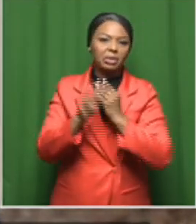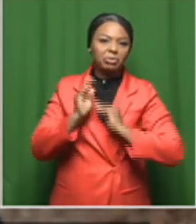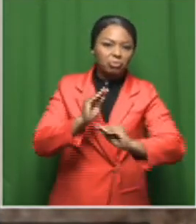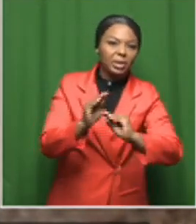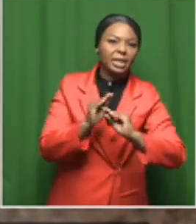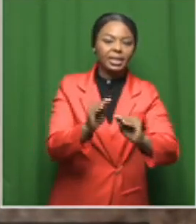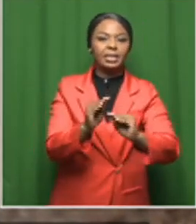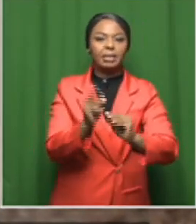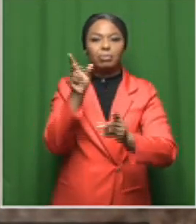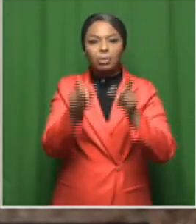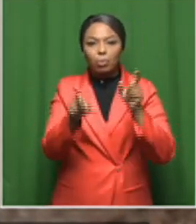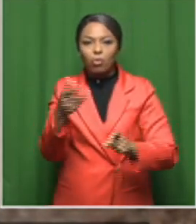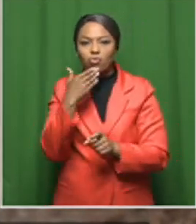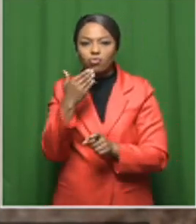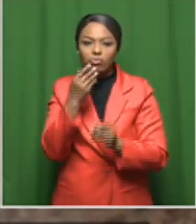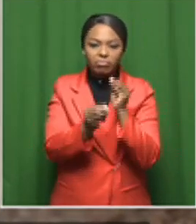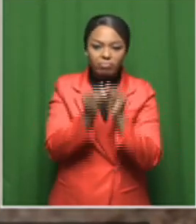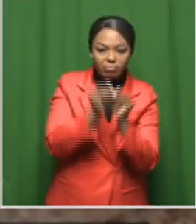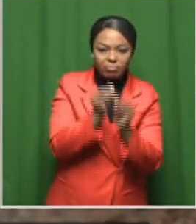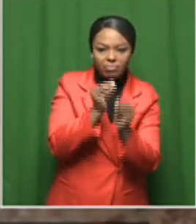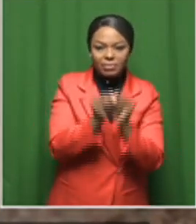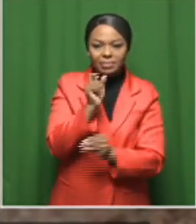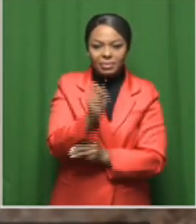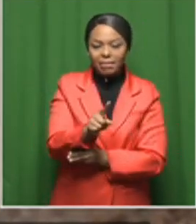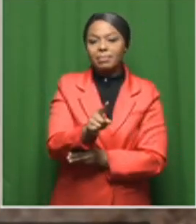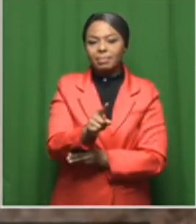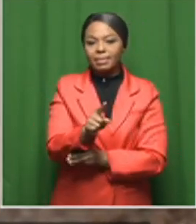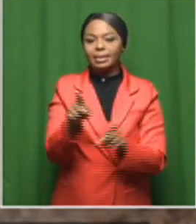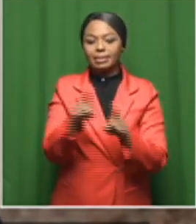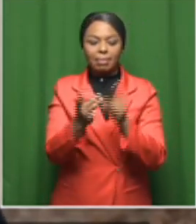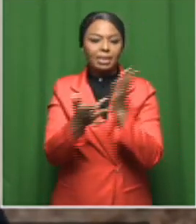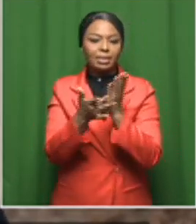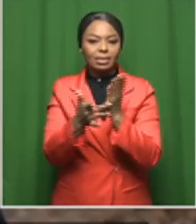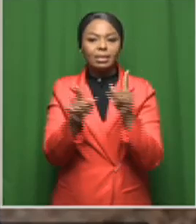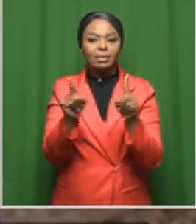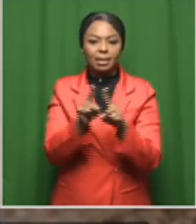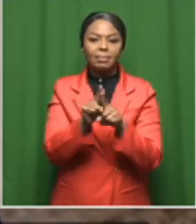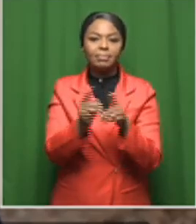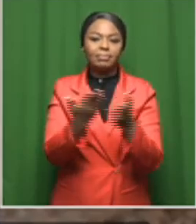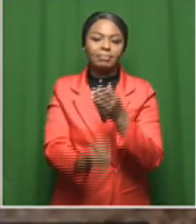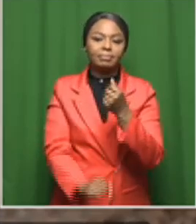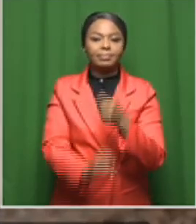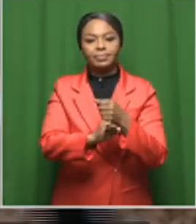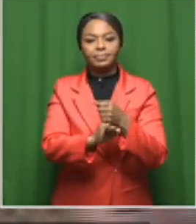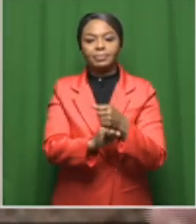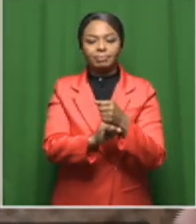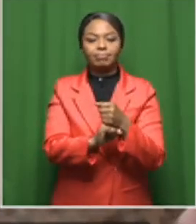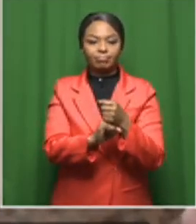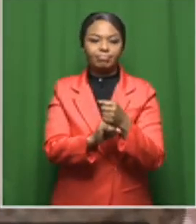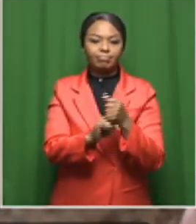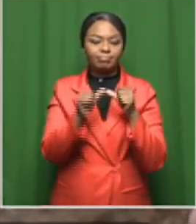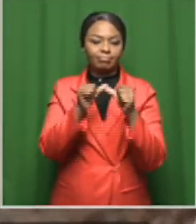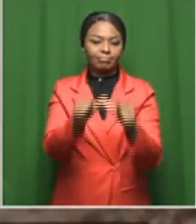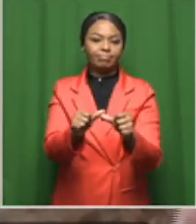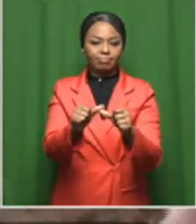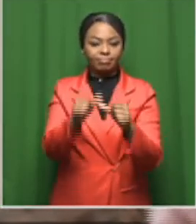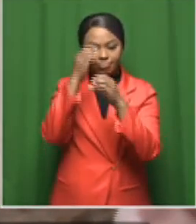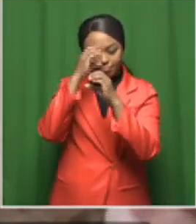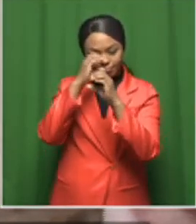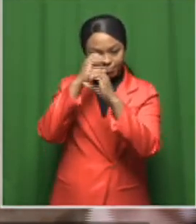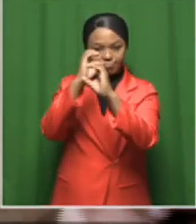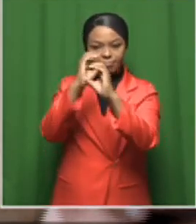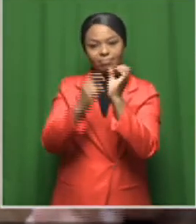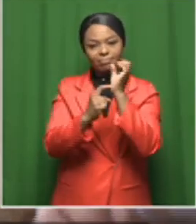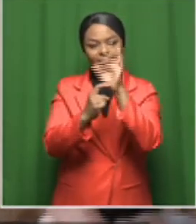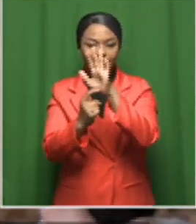and technicians that end up working and maintaining the telescope here on site. Listen, I wish you the best of luck. I know we're going